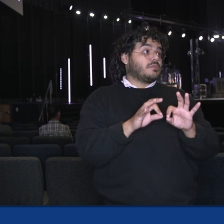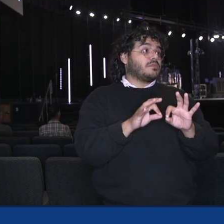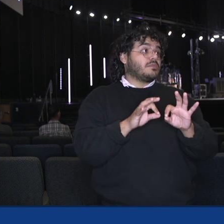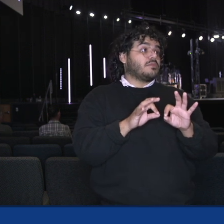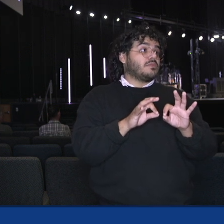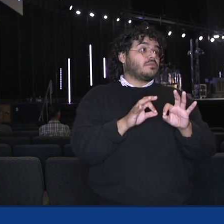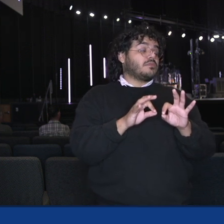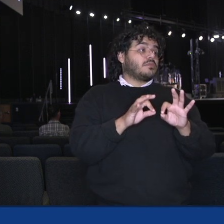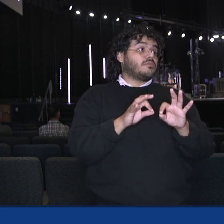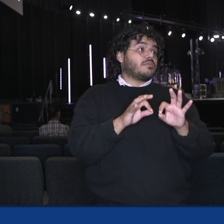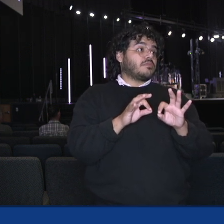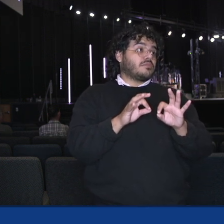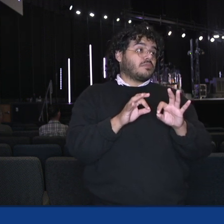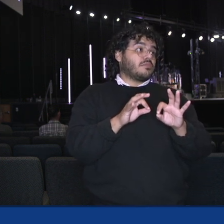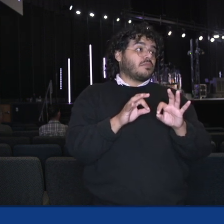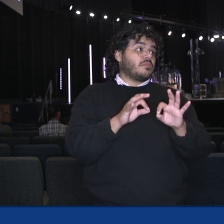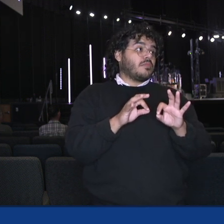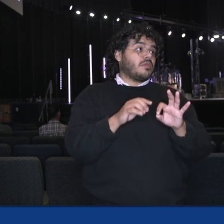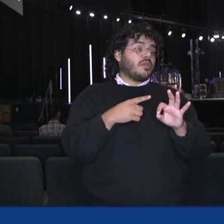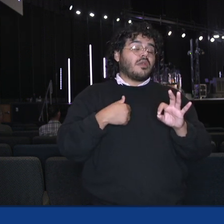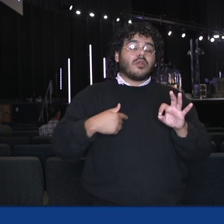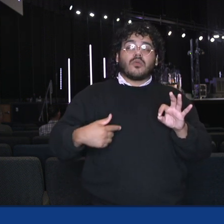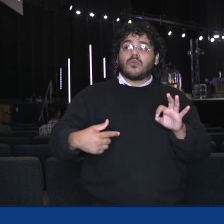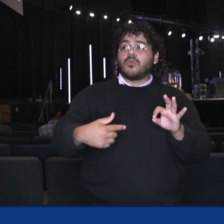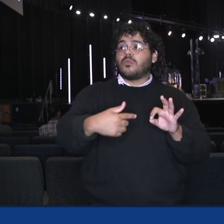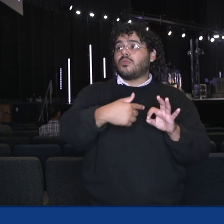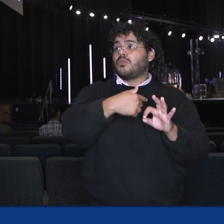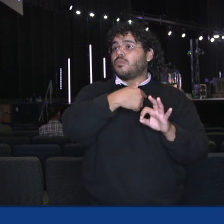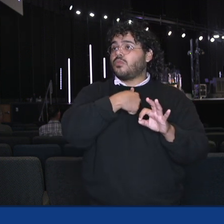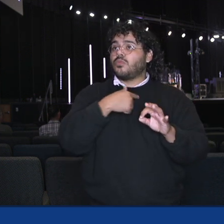We live in a merciless world.